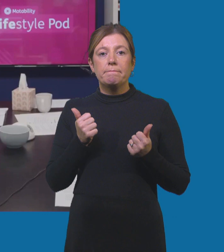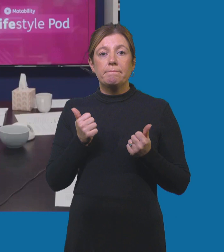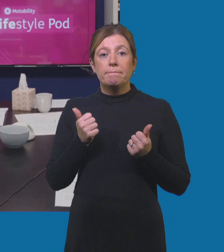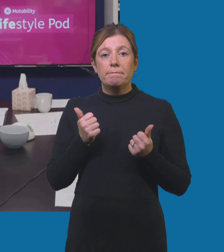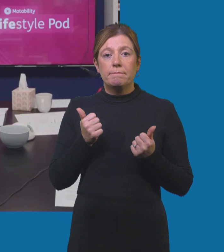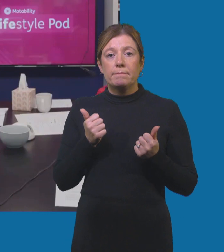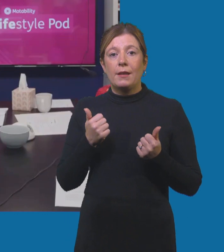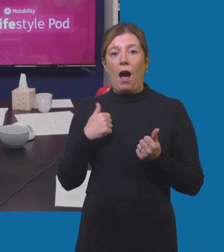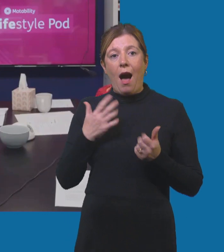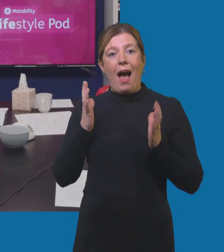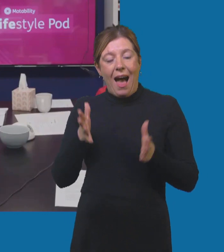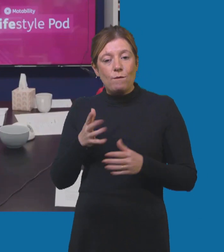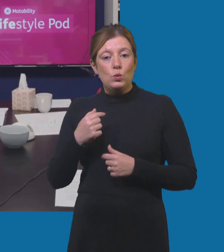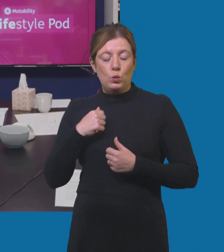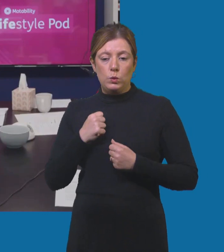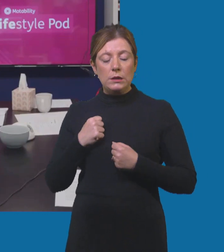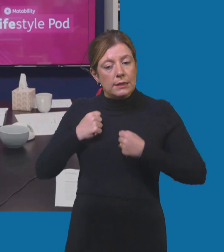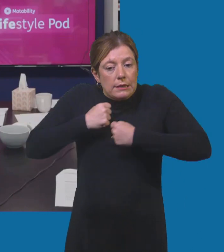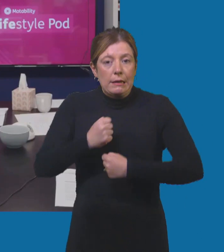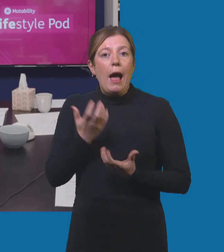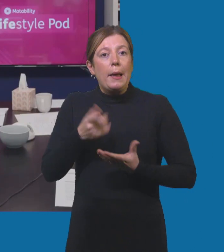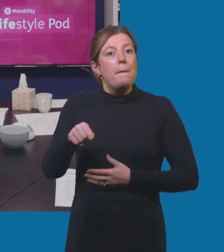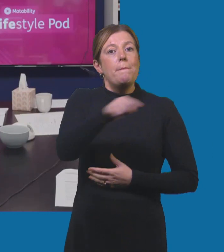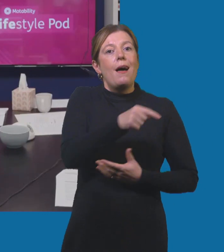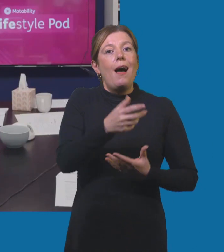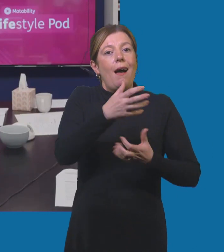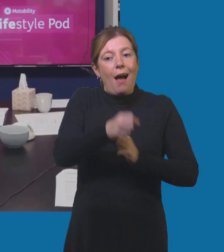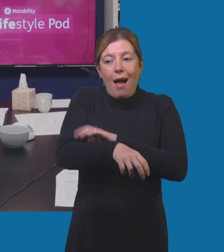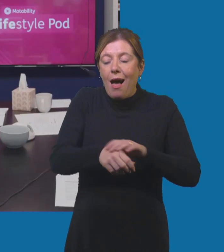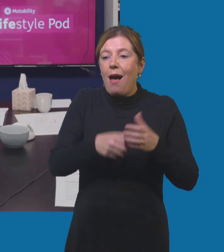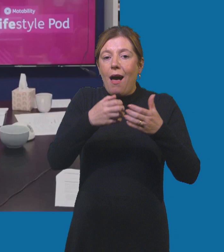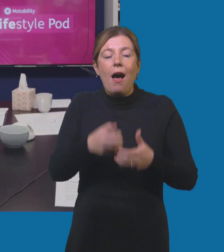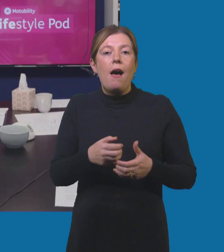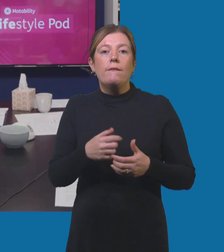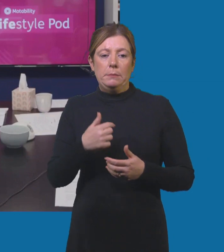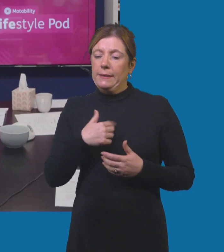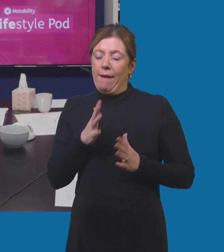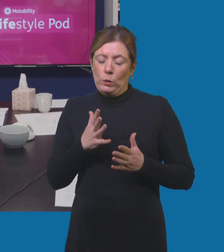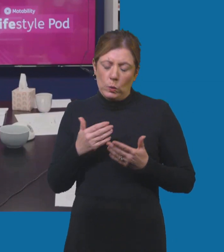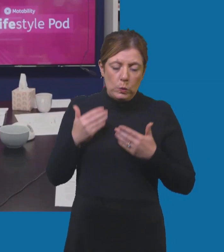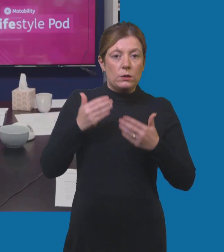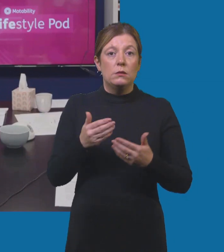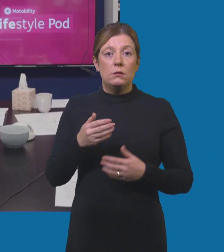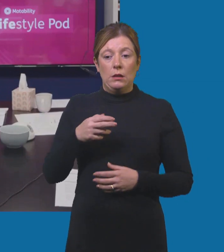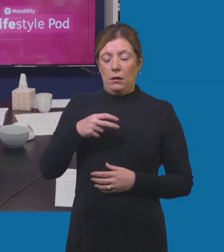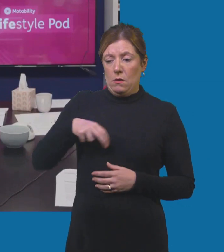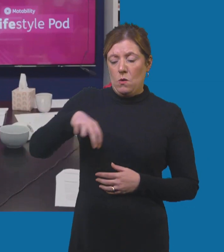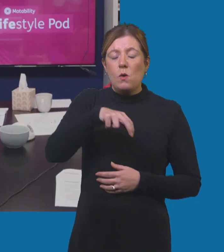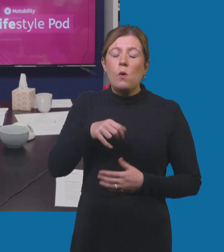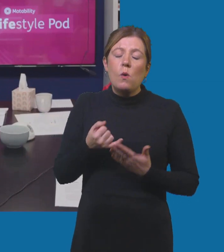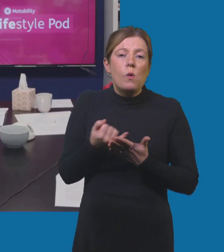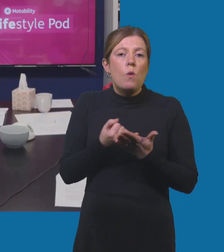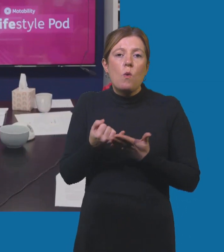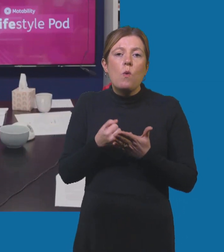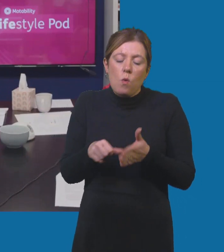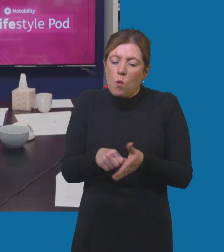and 500% more energy than an able-bodied person. It was ugly. The walking was never going to be pretty, but I just wanted to